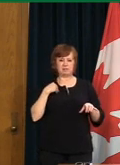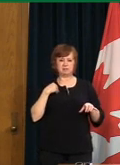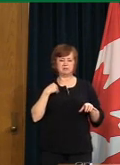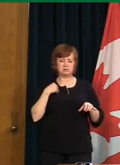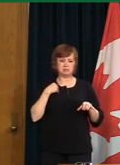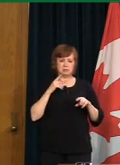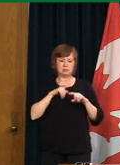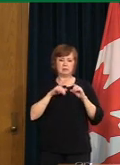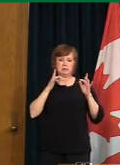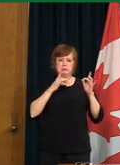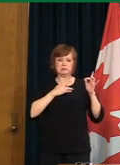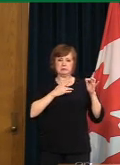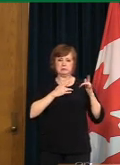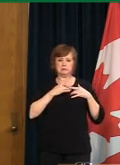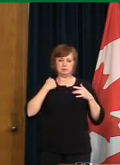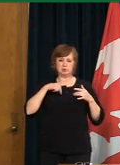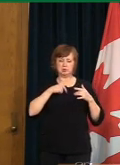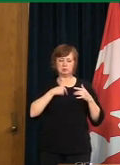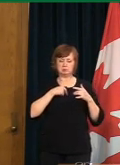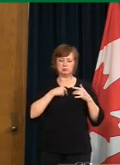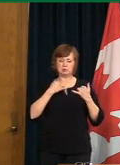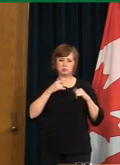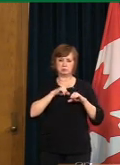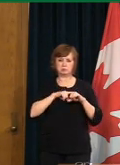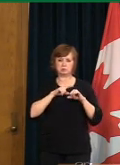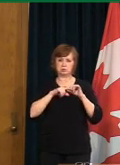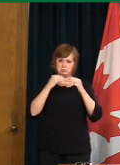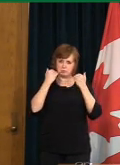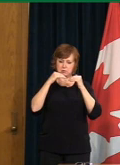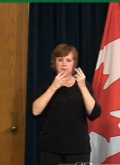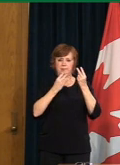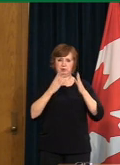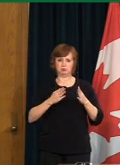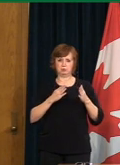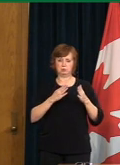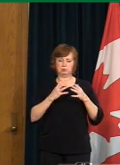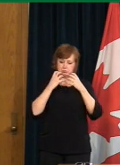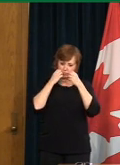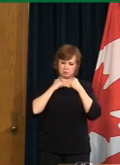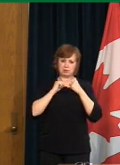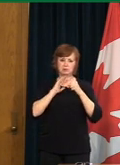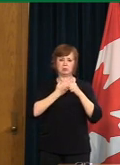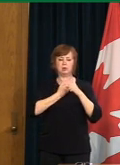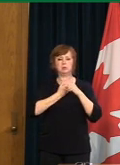I think some restrictions are essential to protect the most vulnerable.